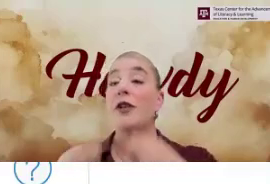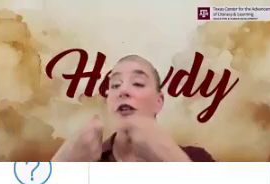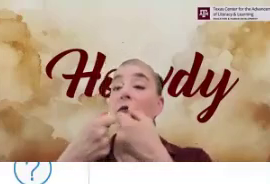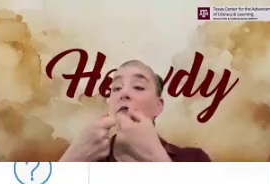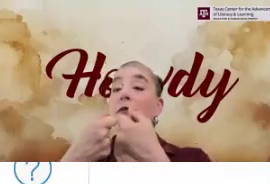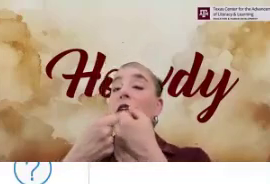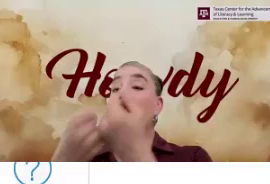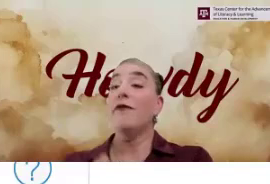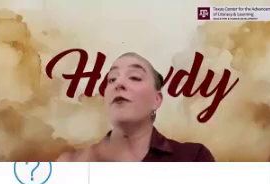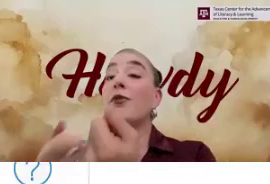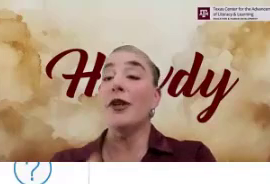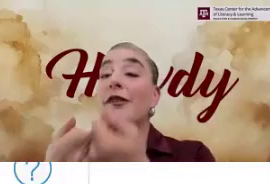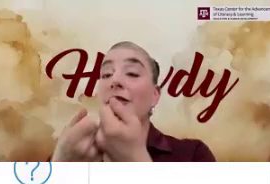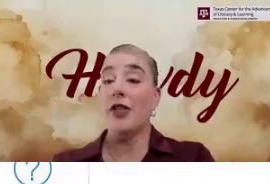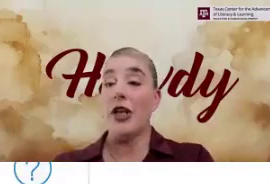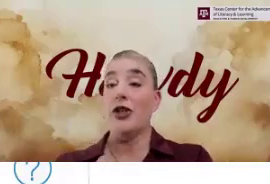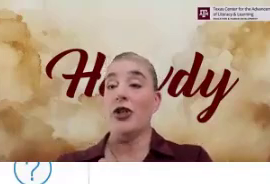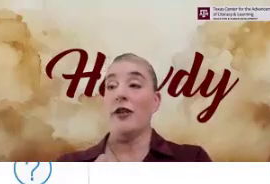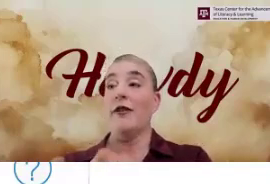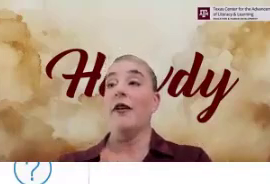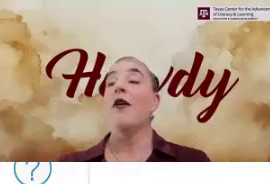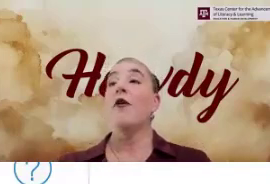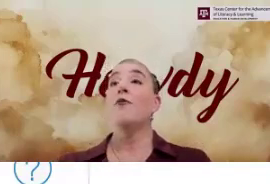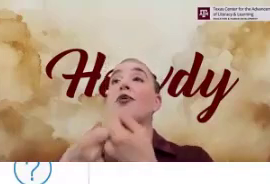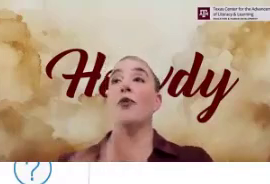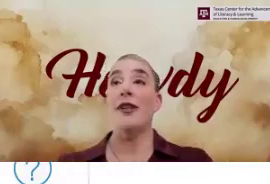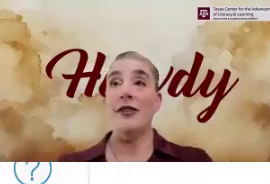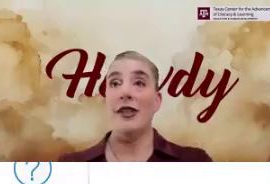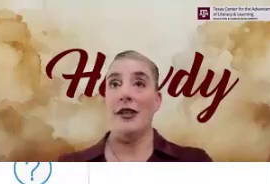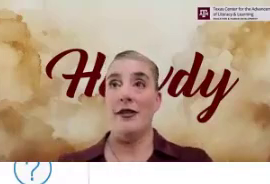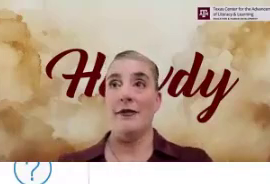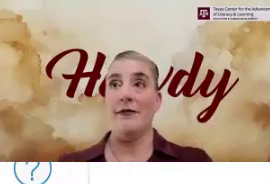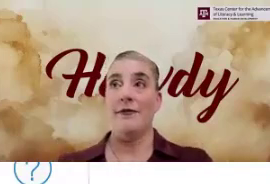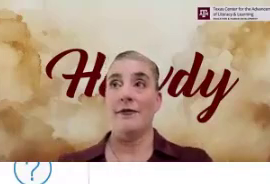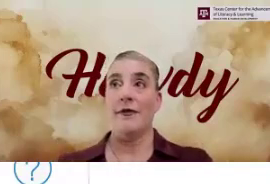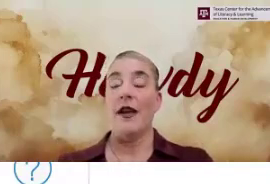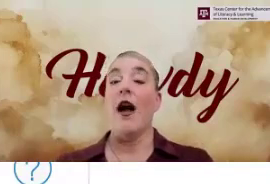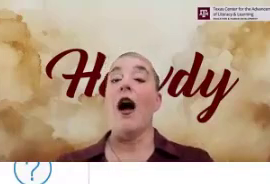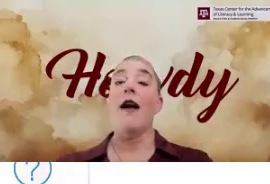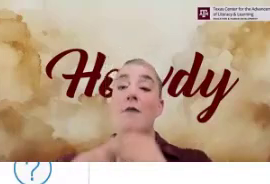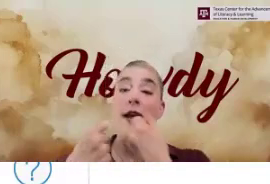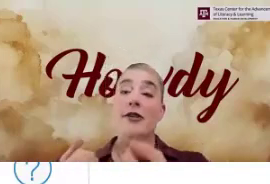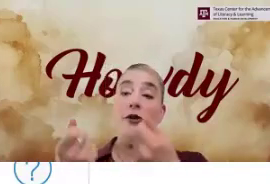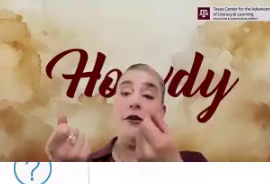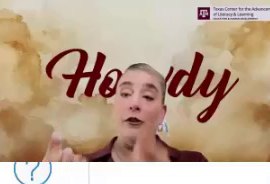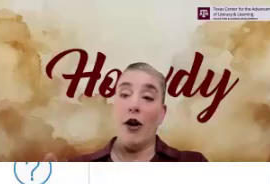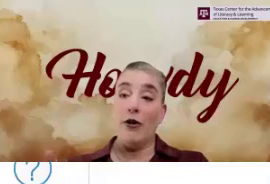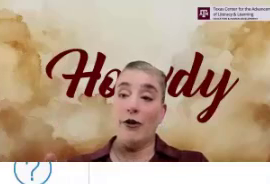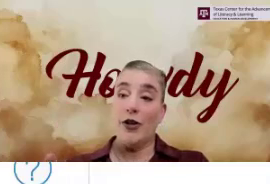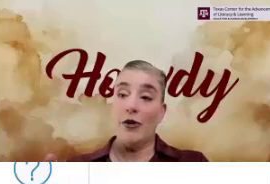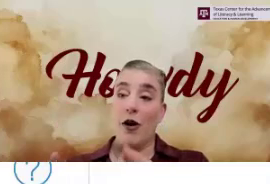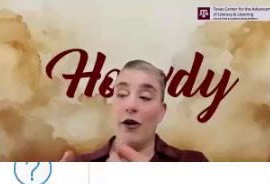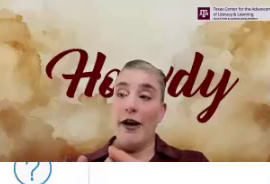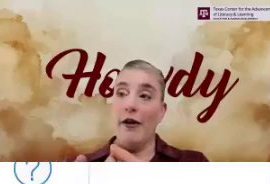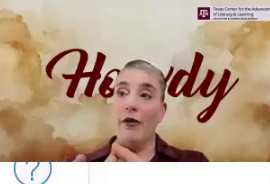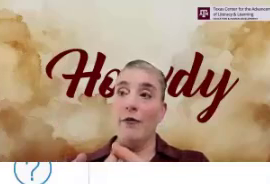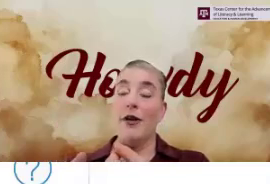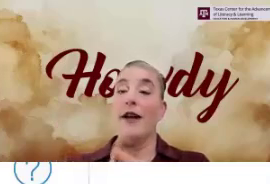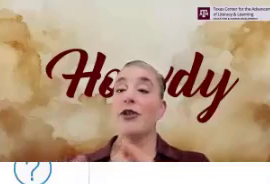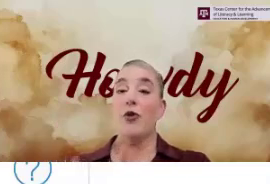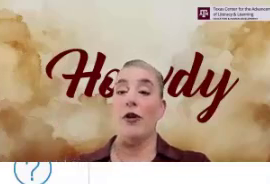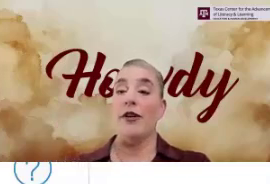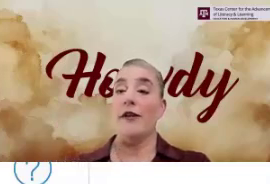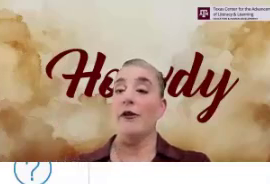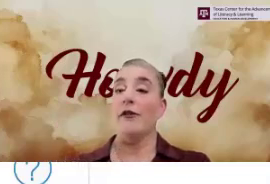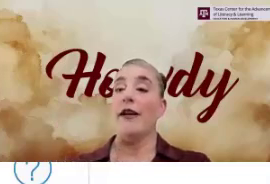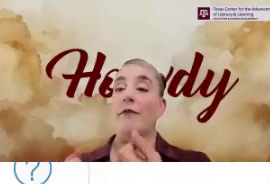If I'm going to give the presentation printed, I may do the longer URL,